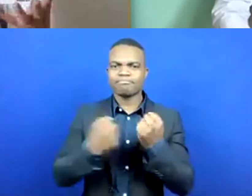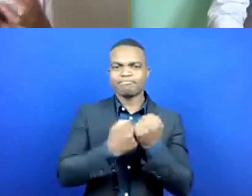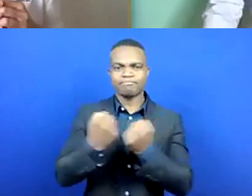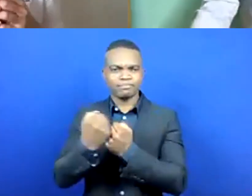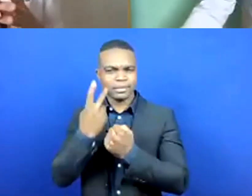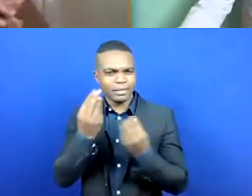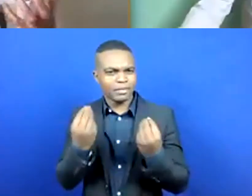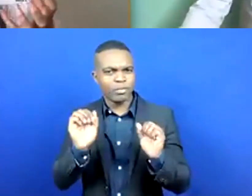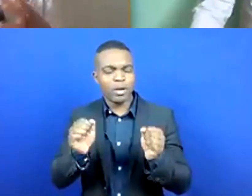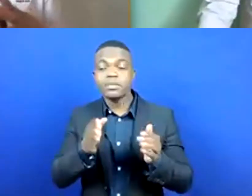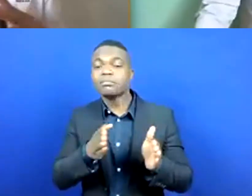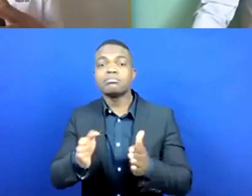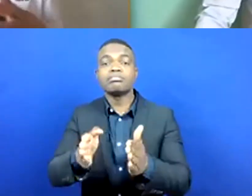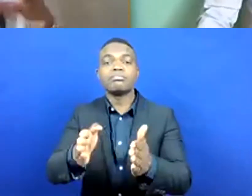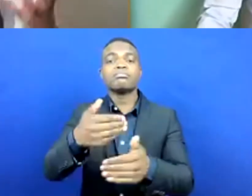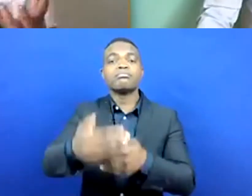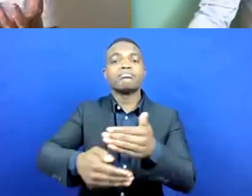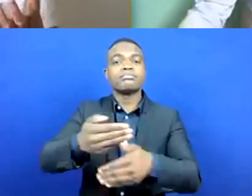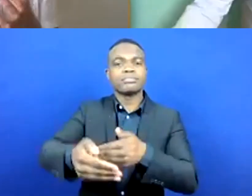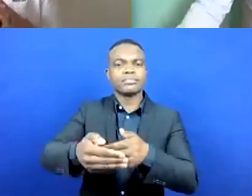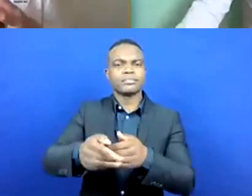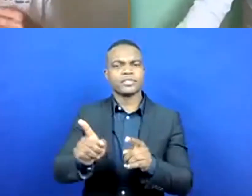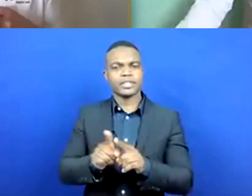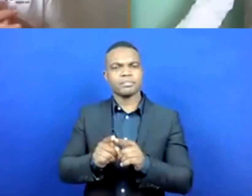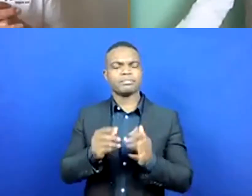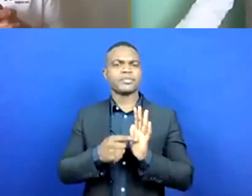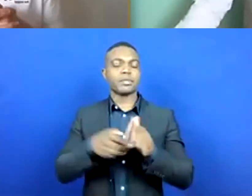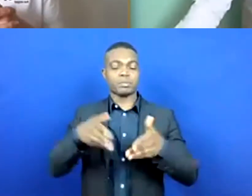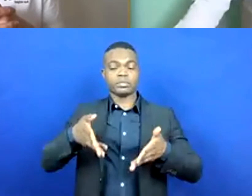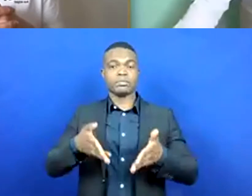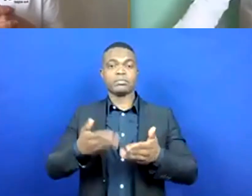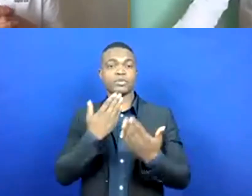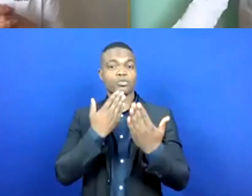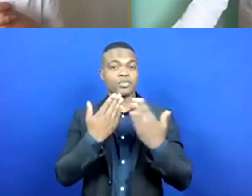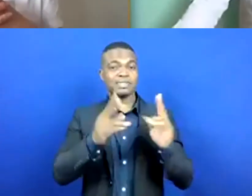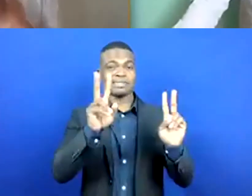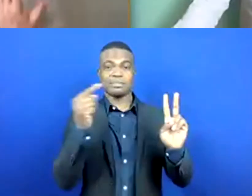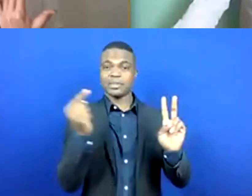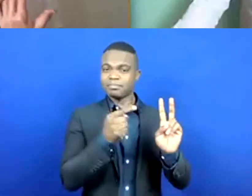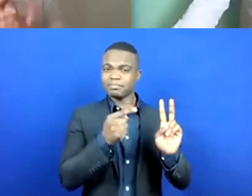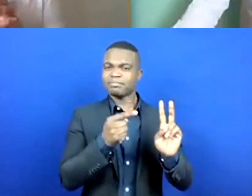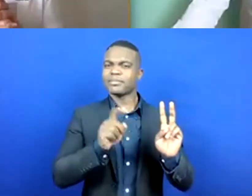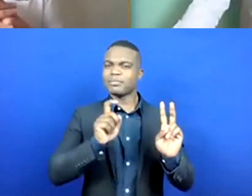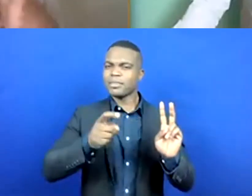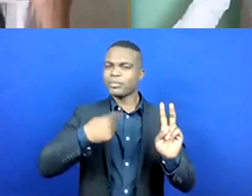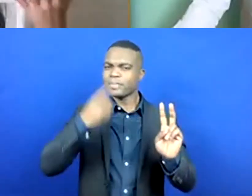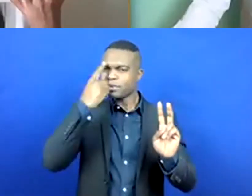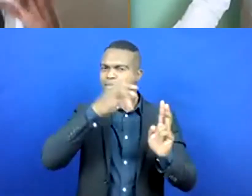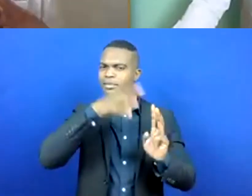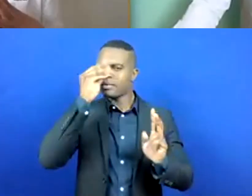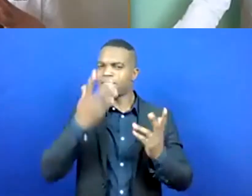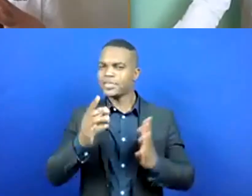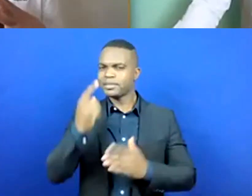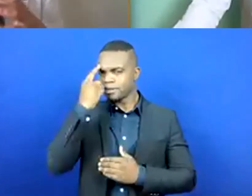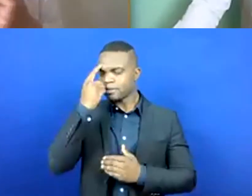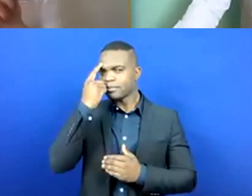can also be a lot learned from how the global south has addressed certain issues. And I've said in my presentation, there's sometimes